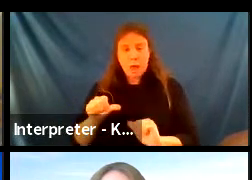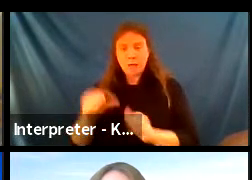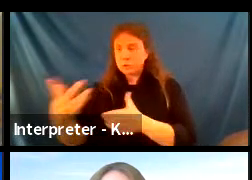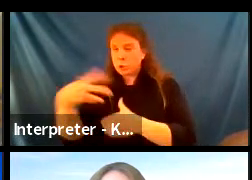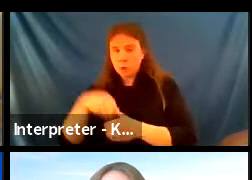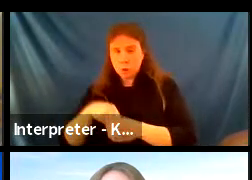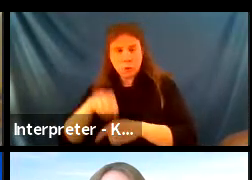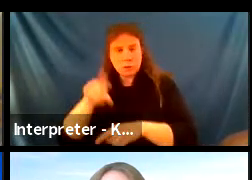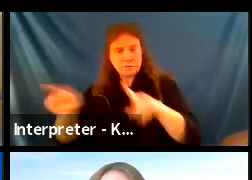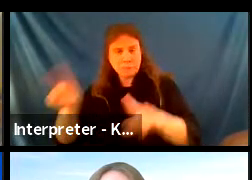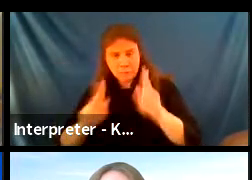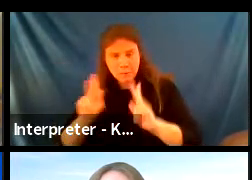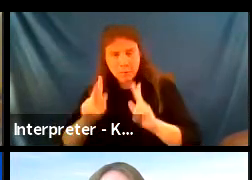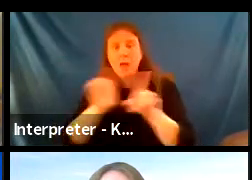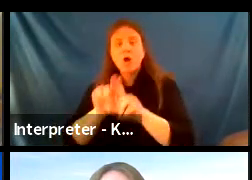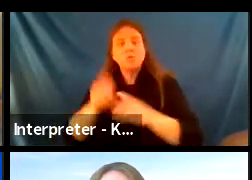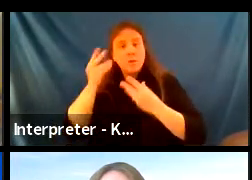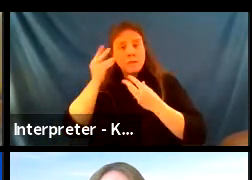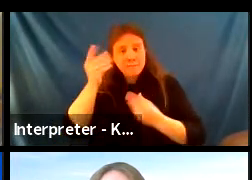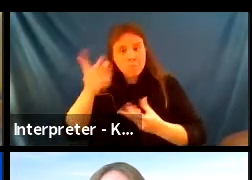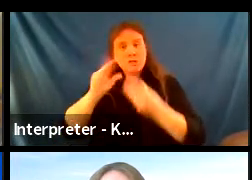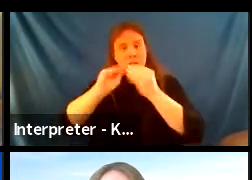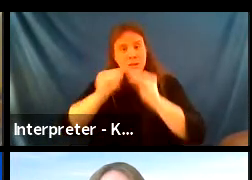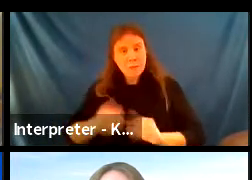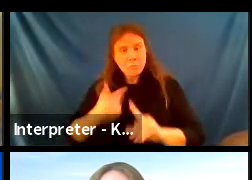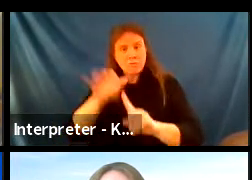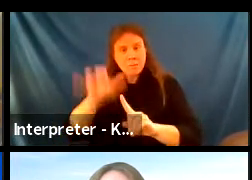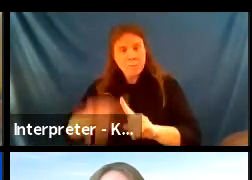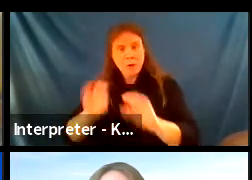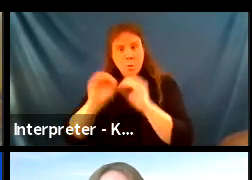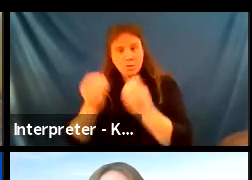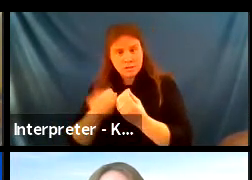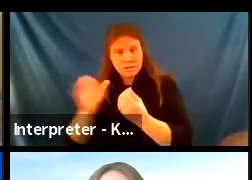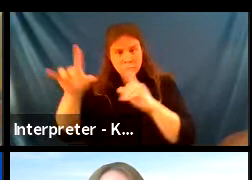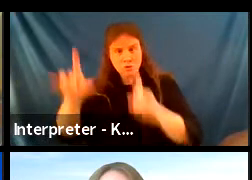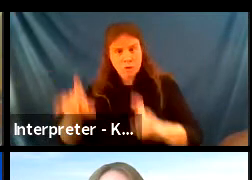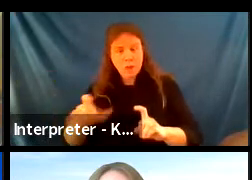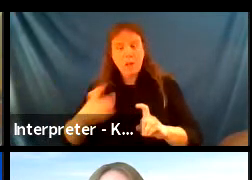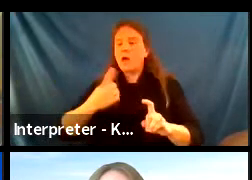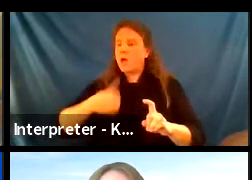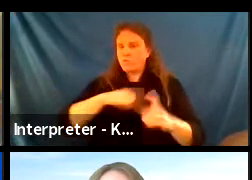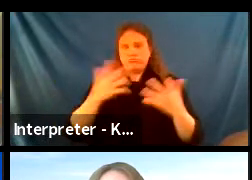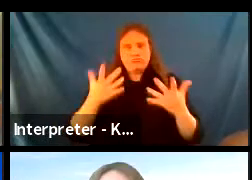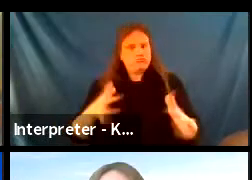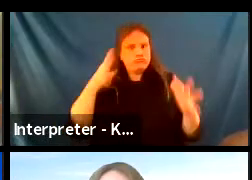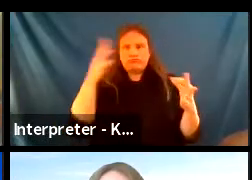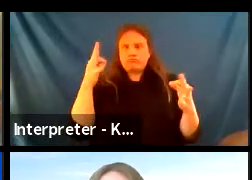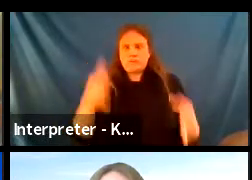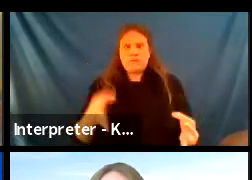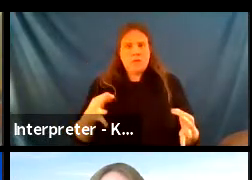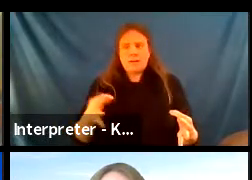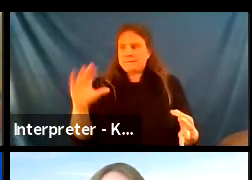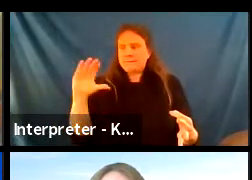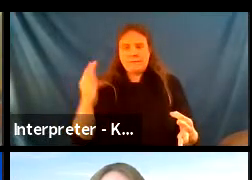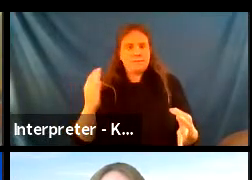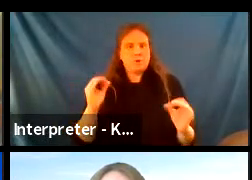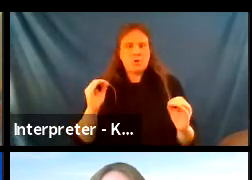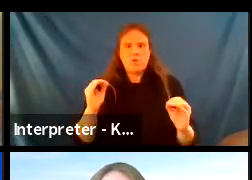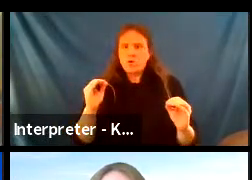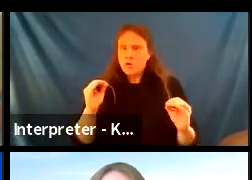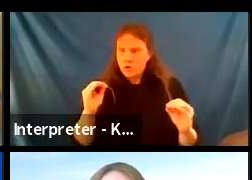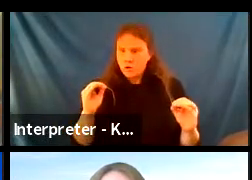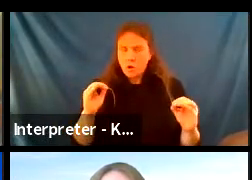of that organization of the trials that we've concluded that there is no signal to suggest there's any discrepancy